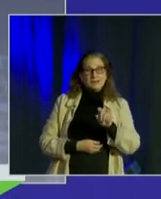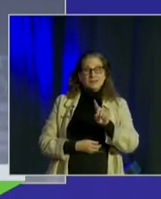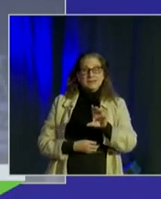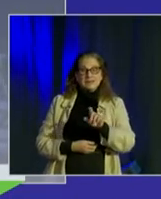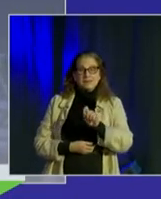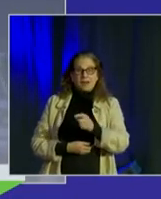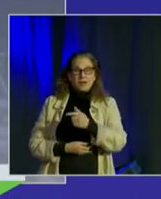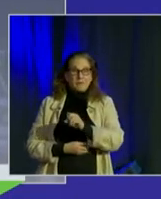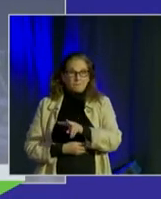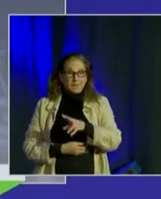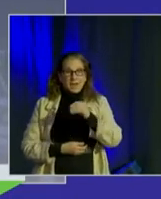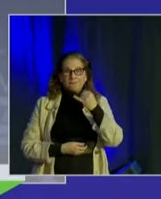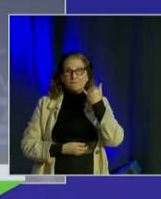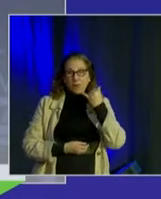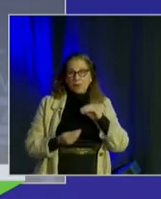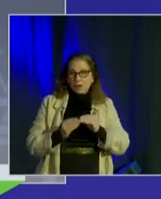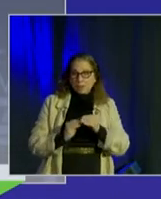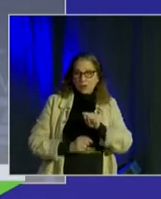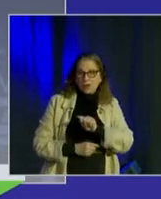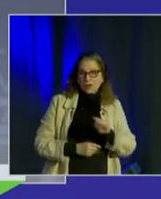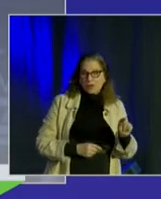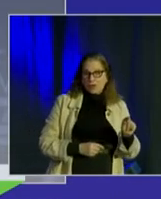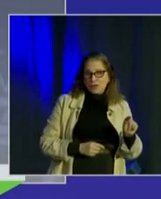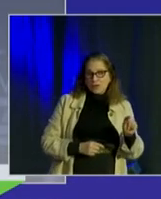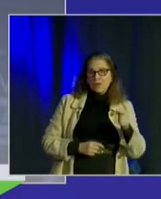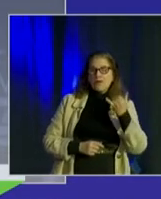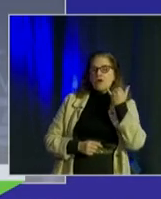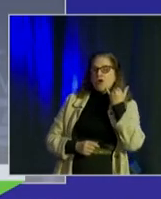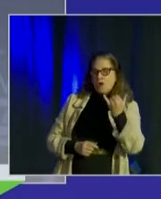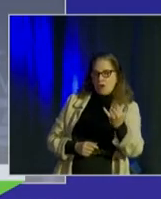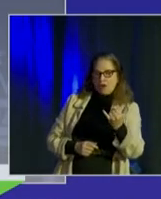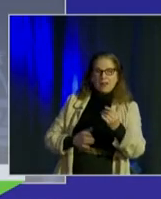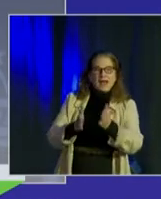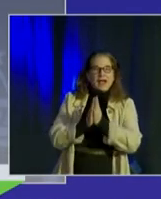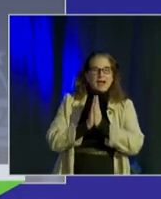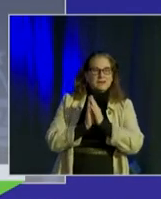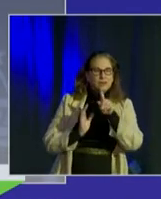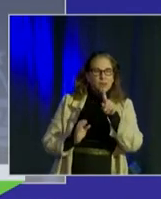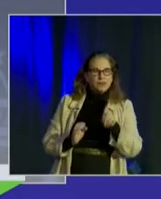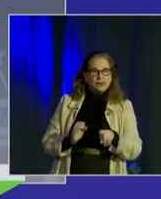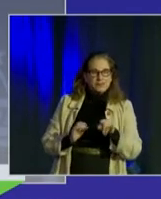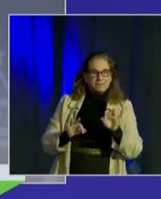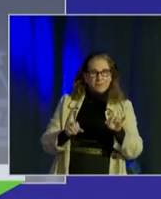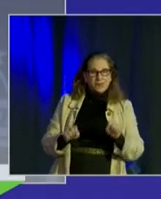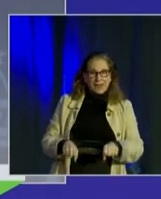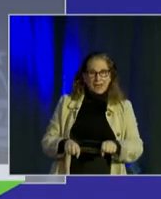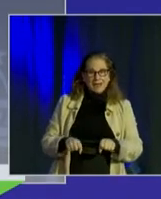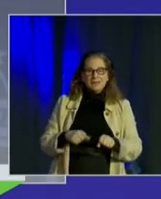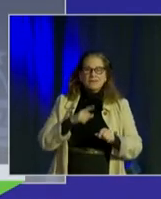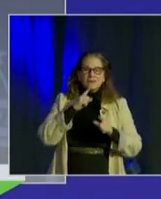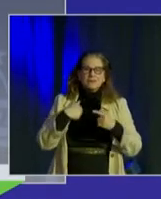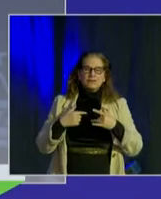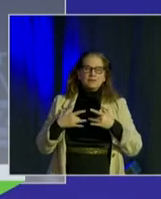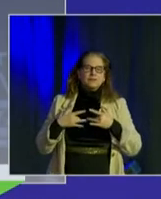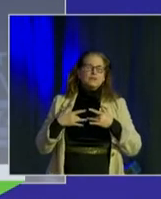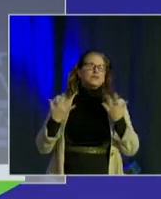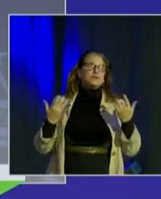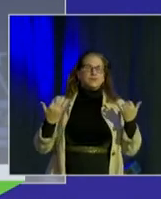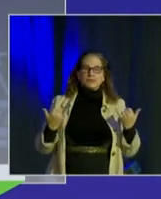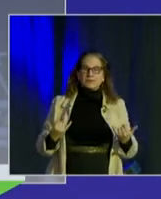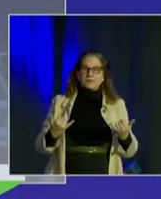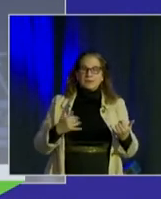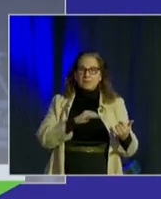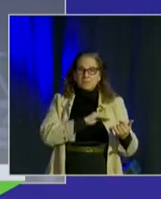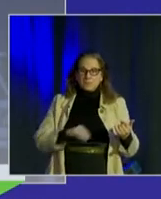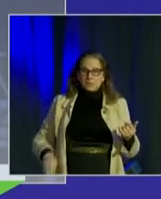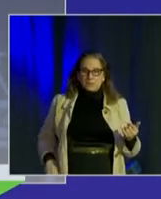884-881-1314 now to be able to start asking your questions. So we are excited to hear from Mayor Bowser, the budget team, as well as our deputy mayors when we